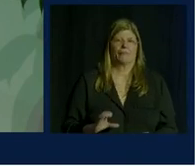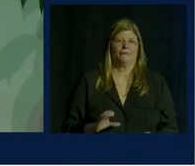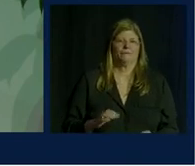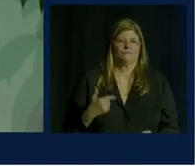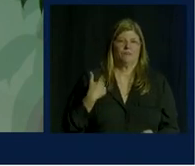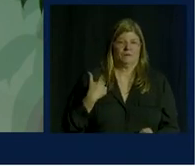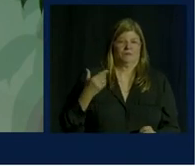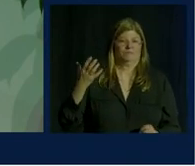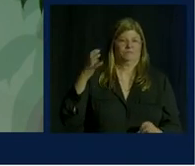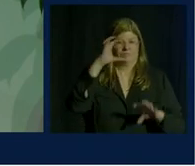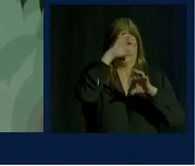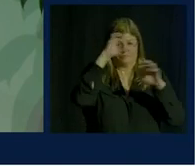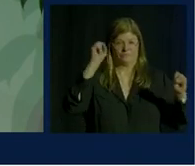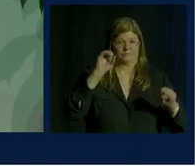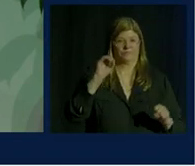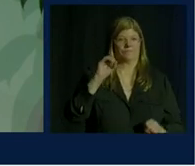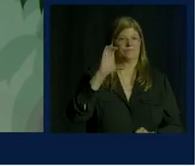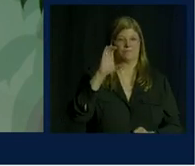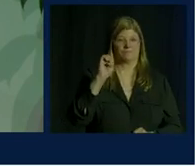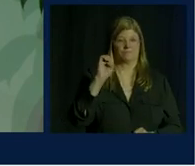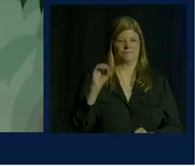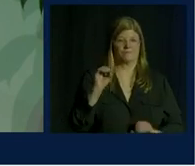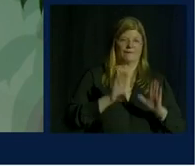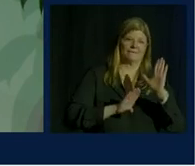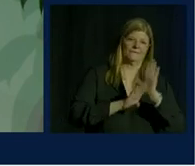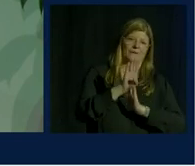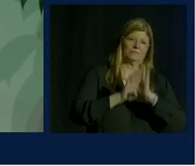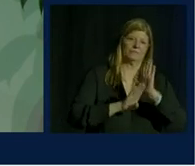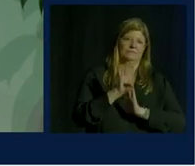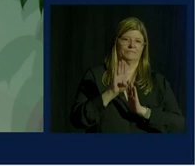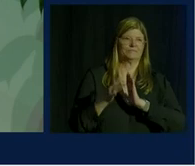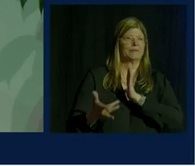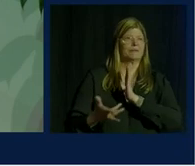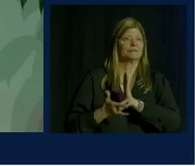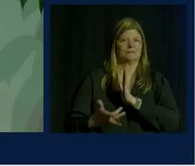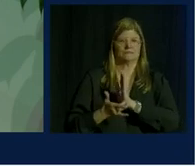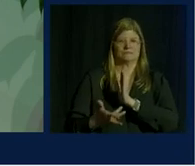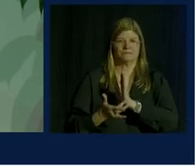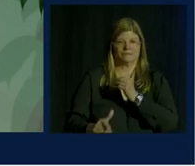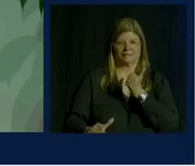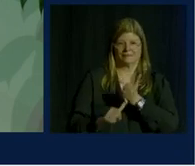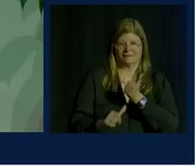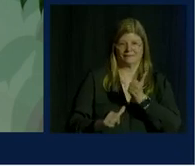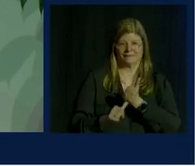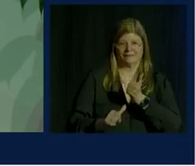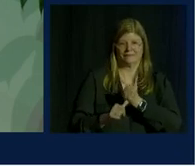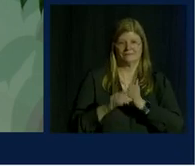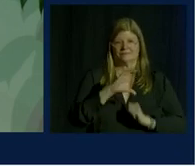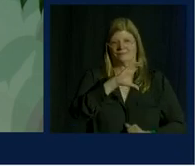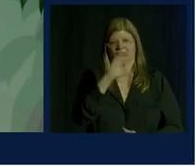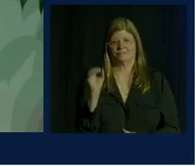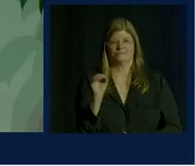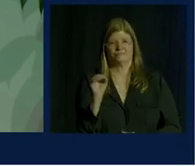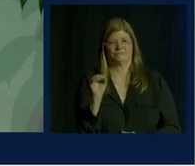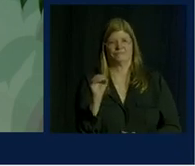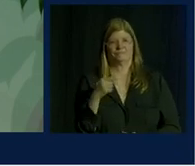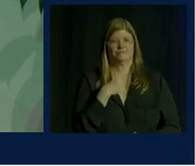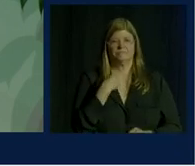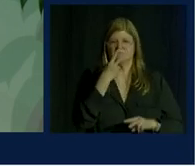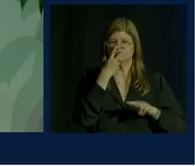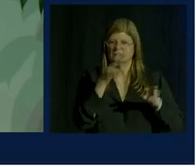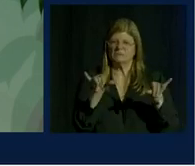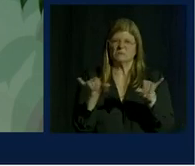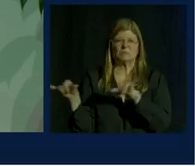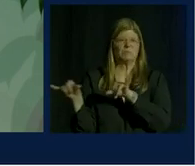of a development corporation that does small business technical assistance. And I saw the same problem across the district